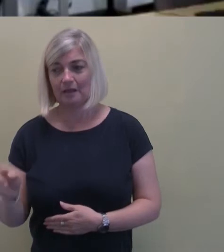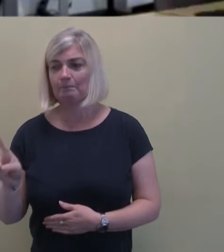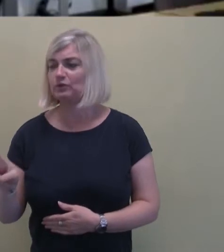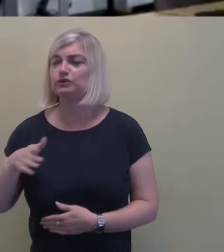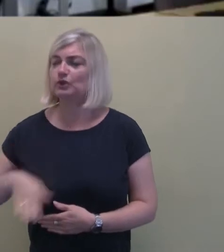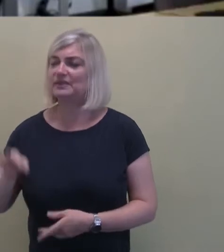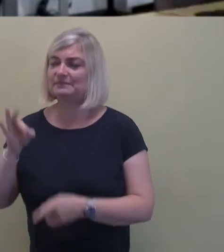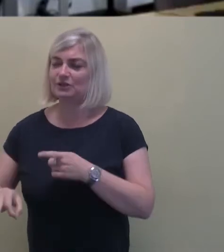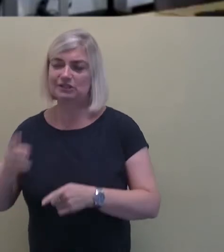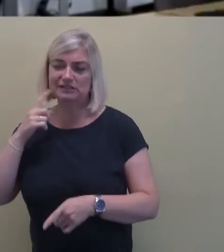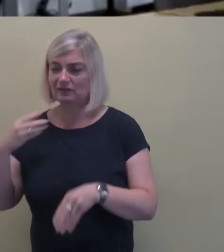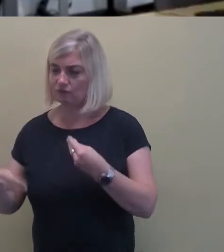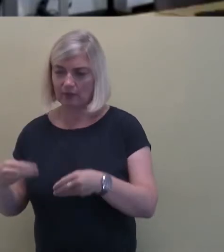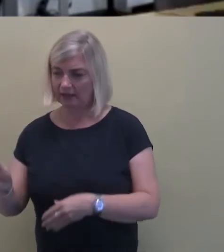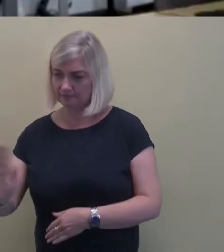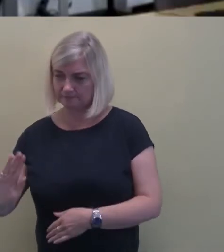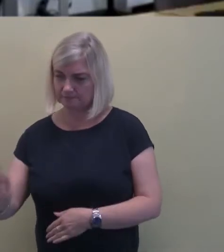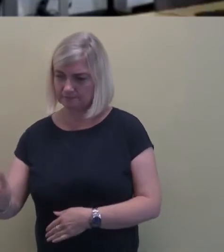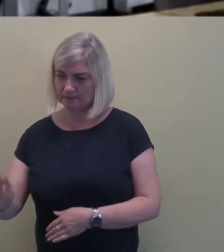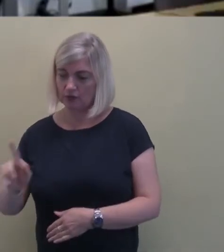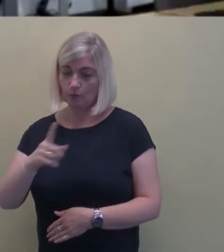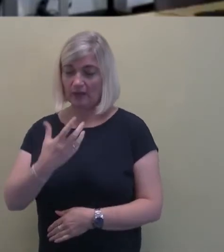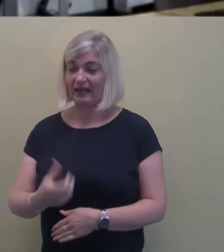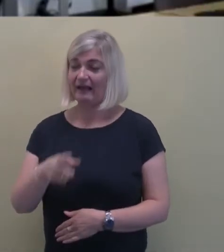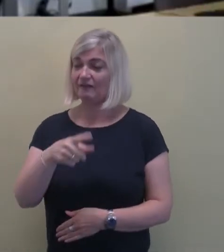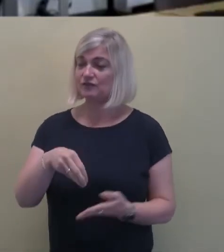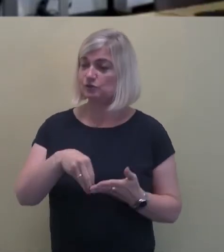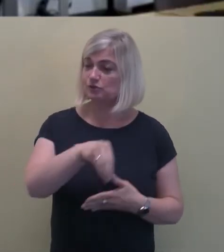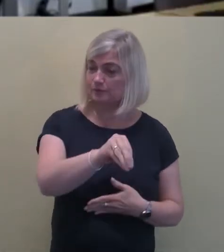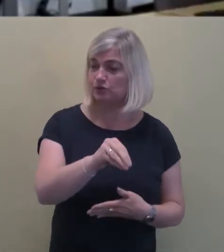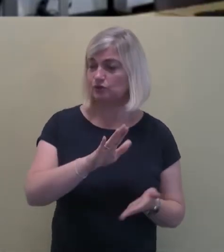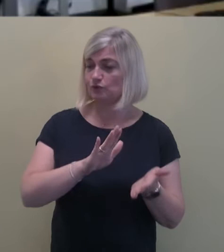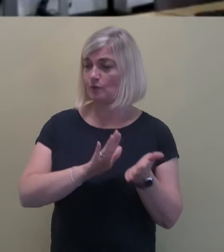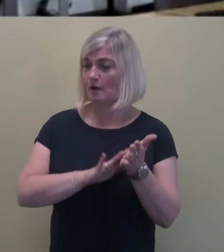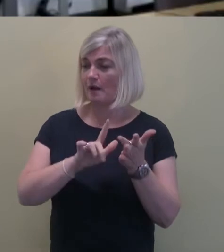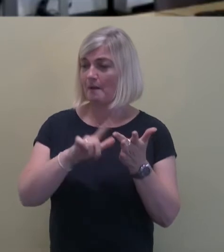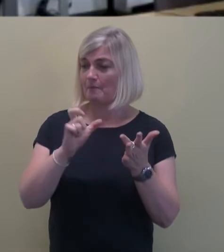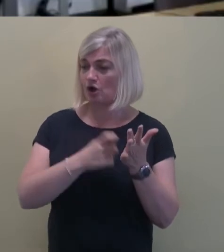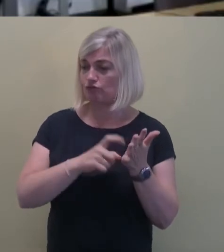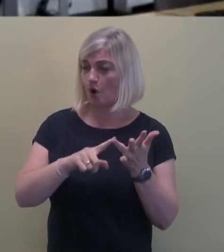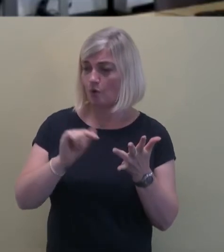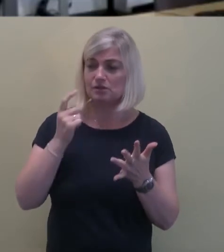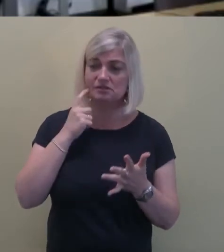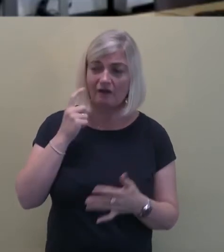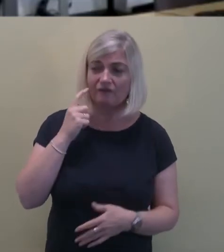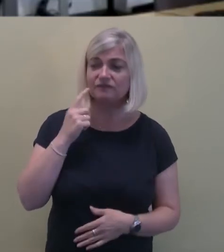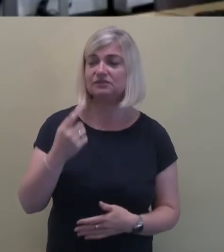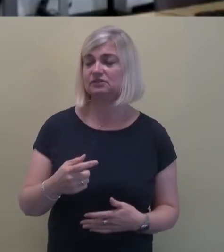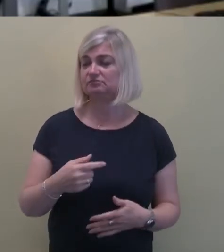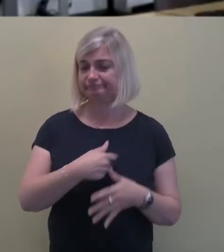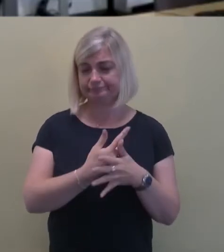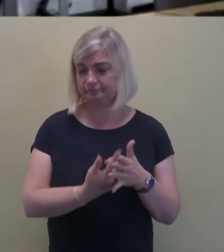work experience, you've talked about T levels quite a lot in terms of the set hours you get. What about the BTEC